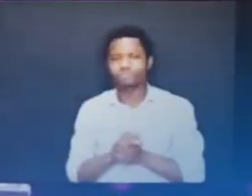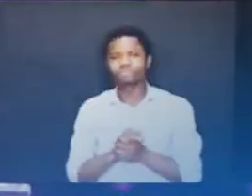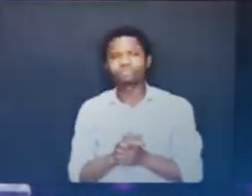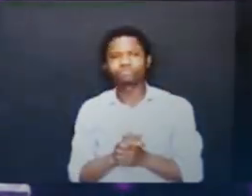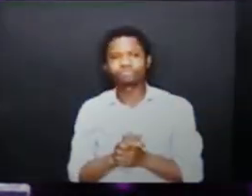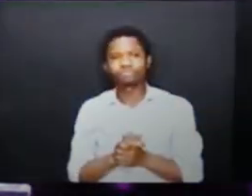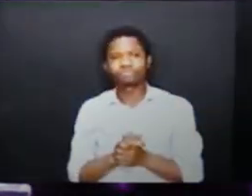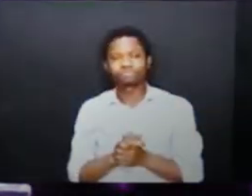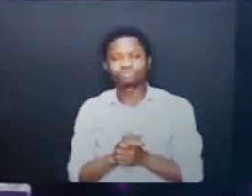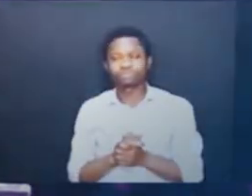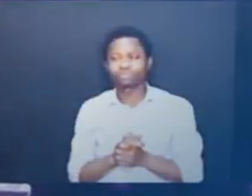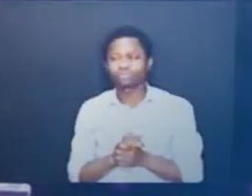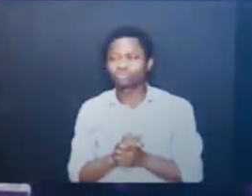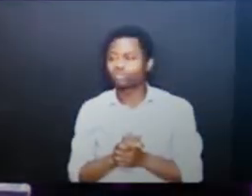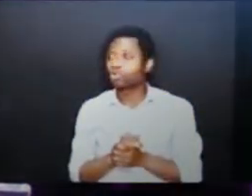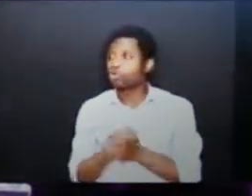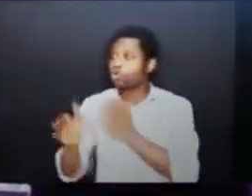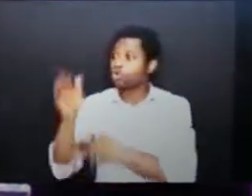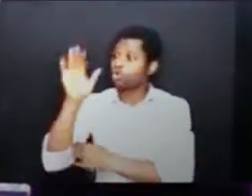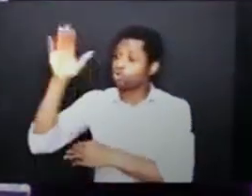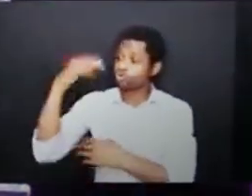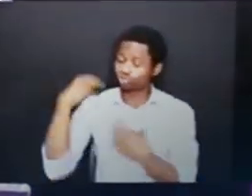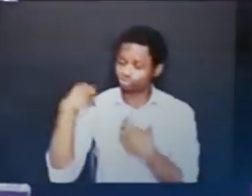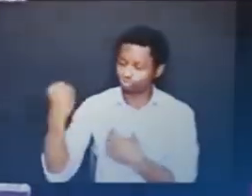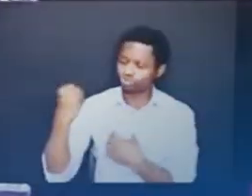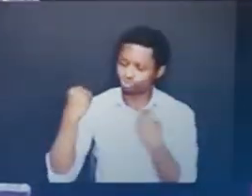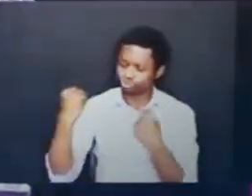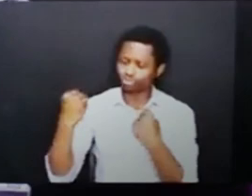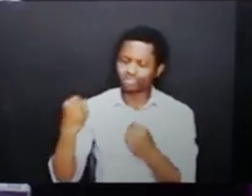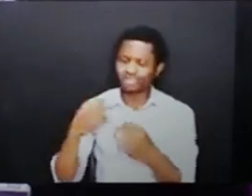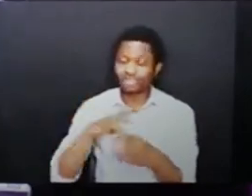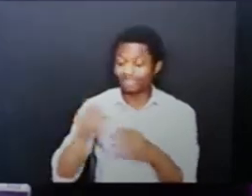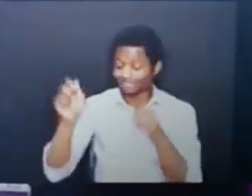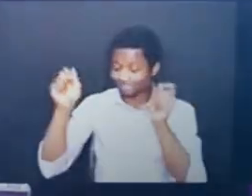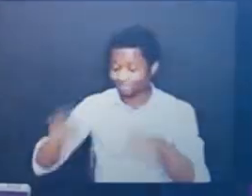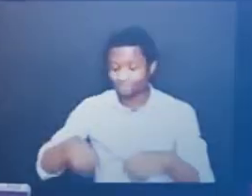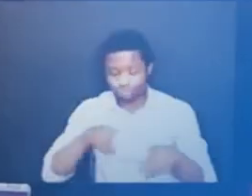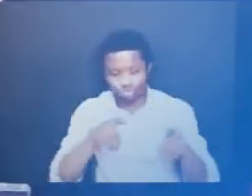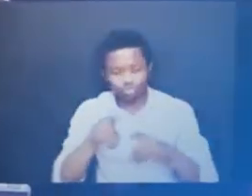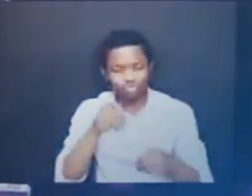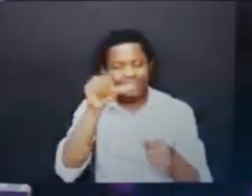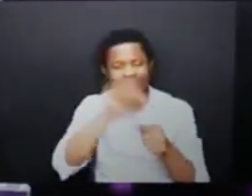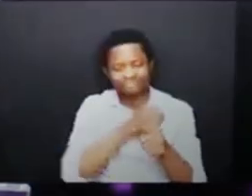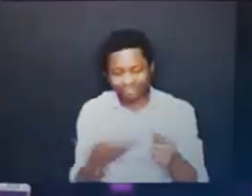Now, his strength and his ability to do what he has